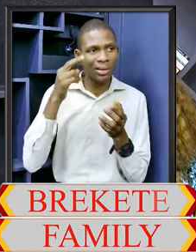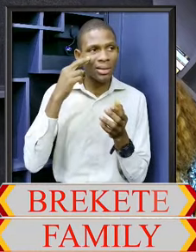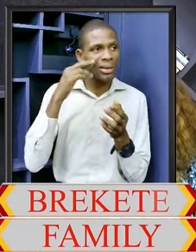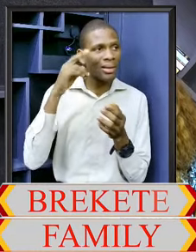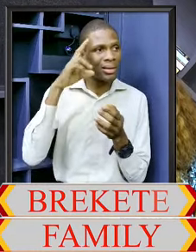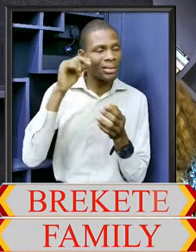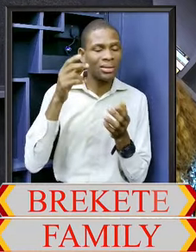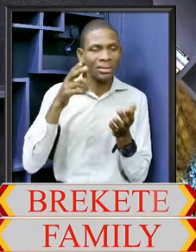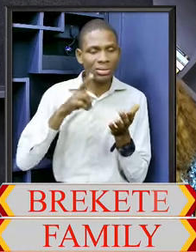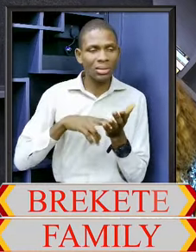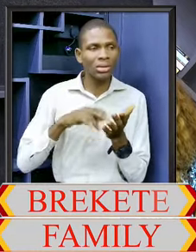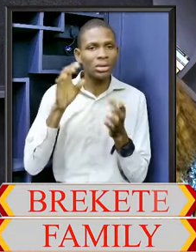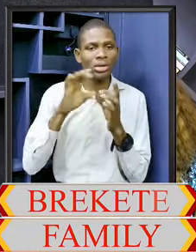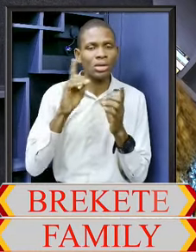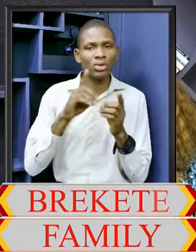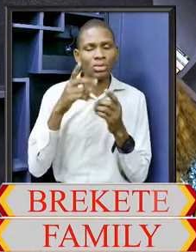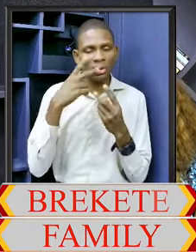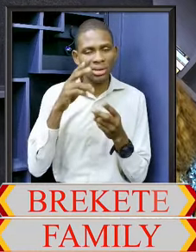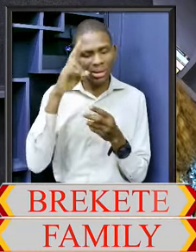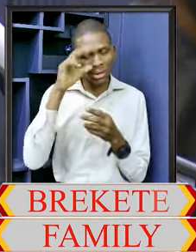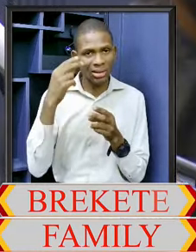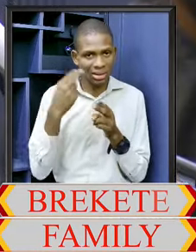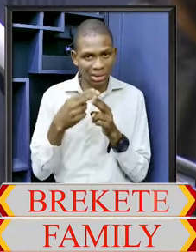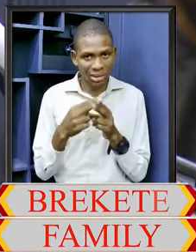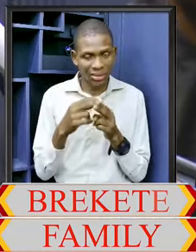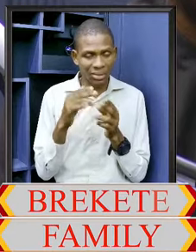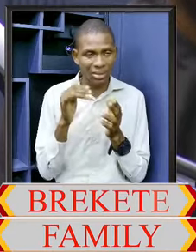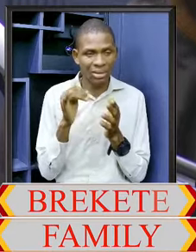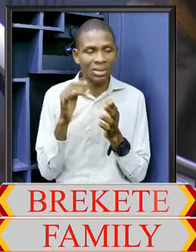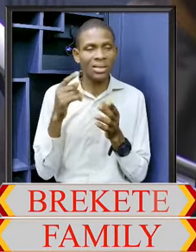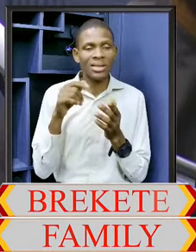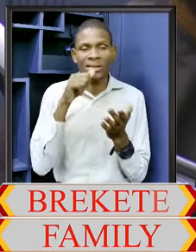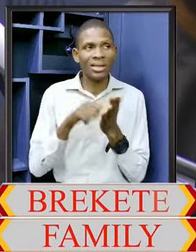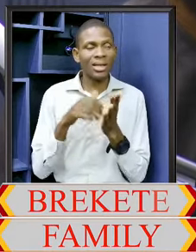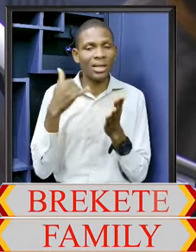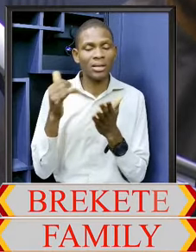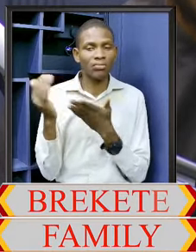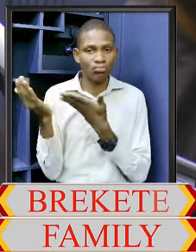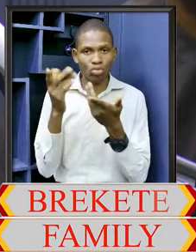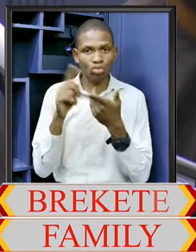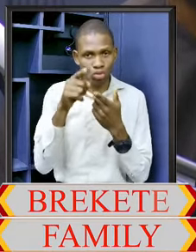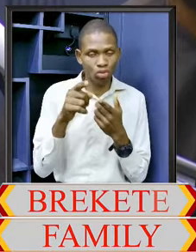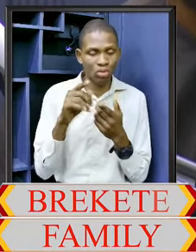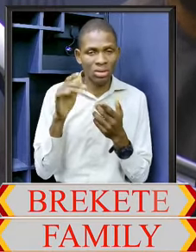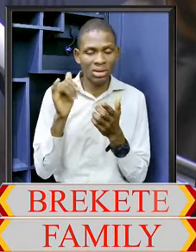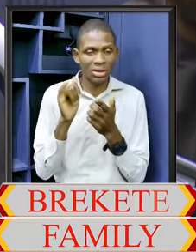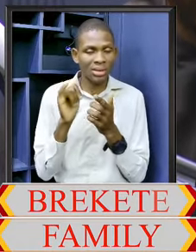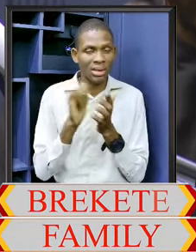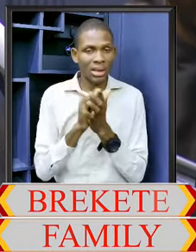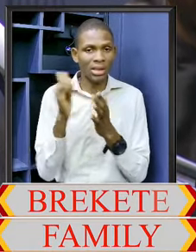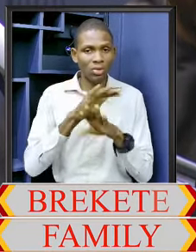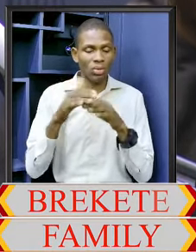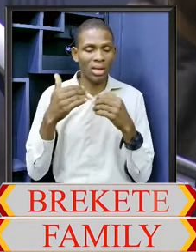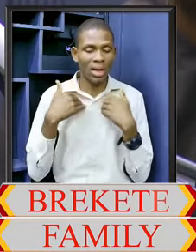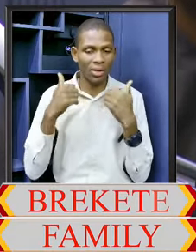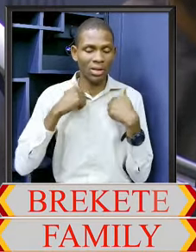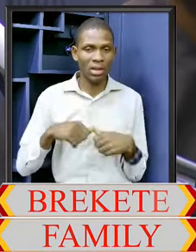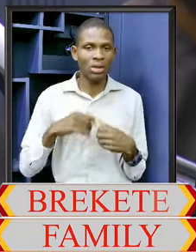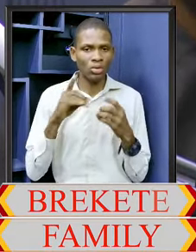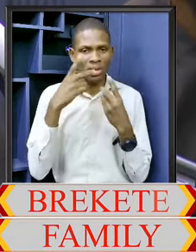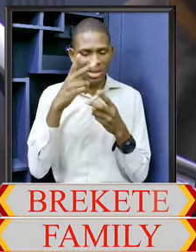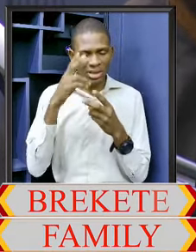you see his name? Letter to me. Did you see his name? The letter where they bring, where address, yes. No day. Did yes. you see yes. his